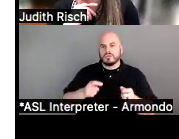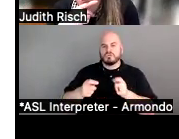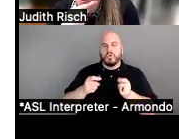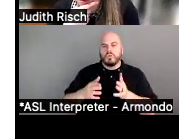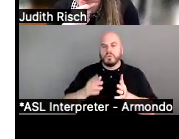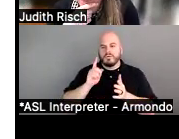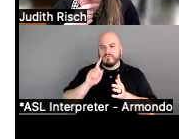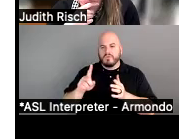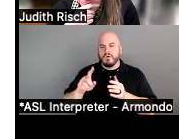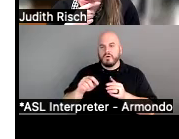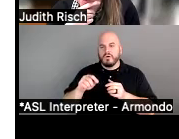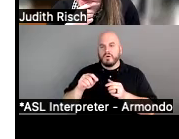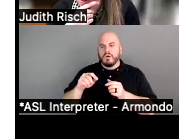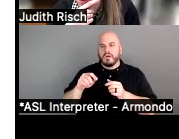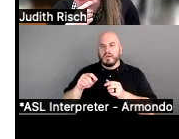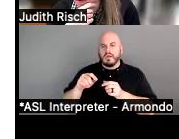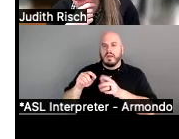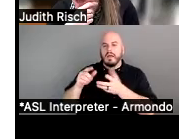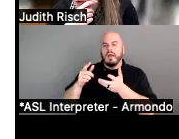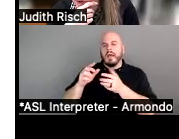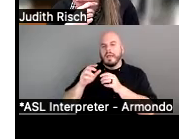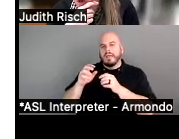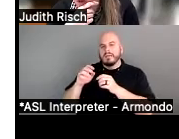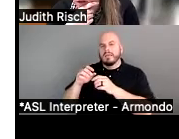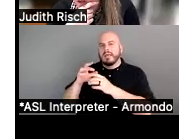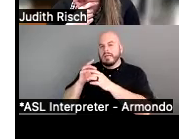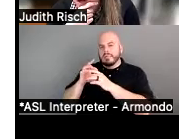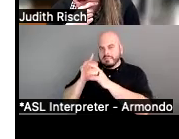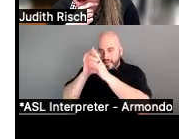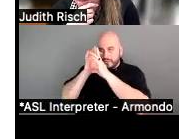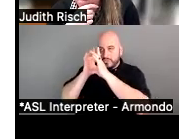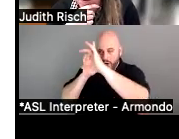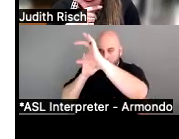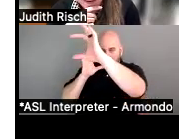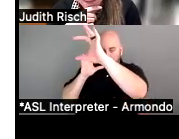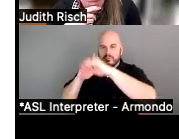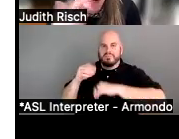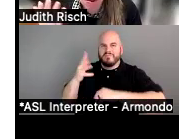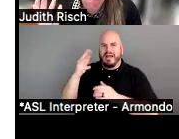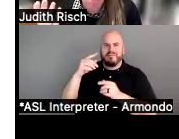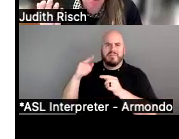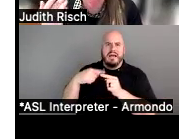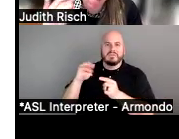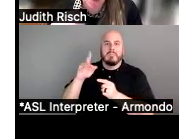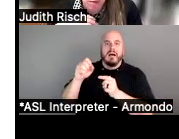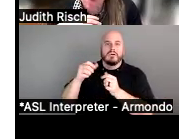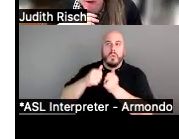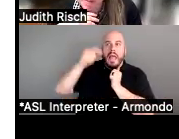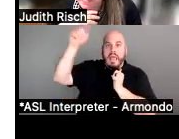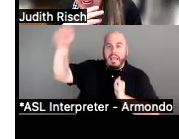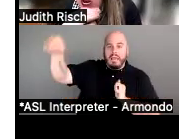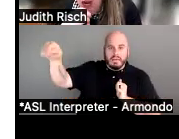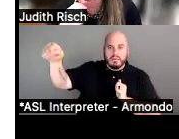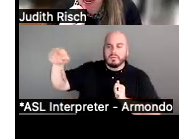a telescope 10,000 miles away. That's a computer program sitting on your computer. But the Microsoft Word computer